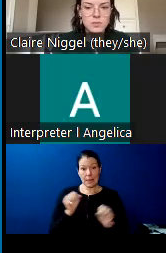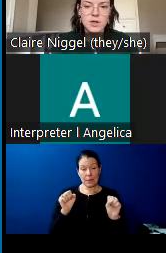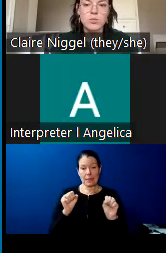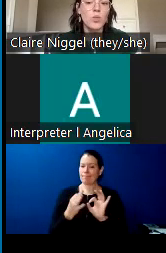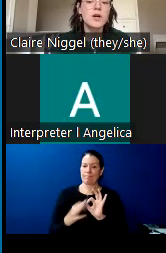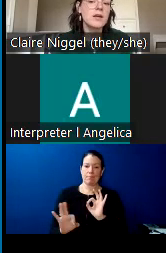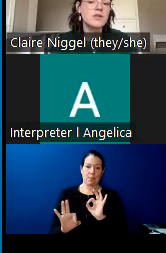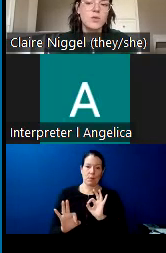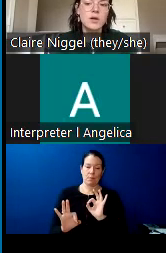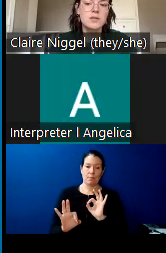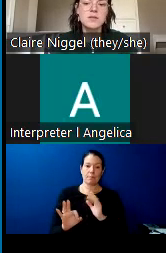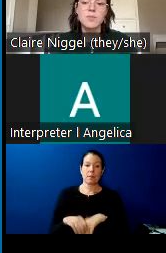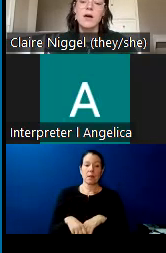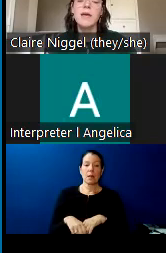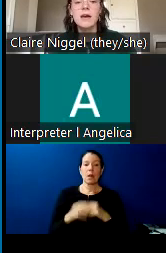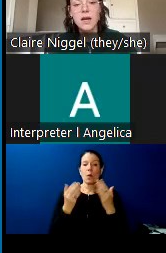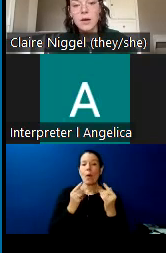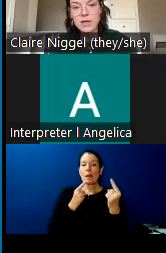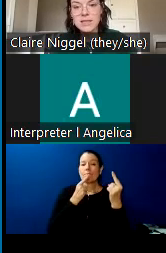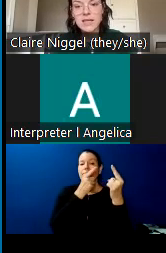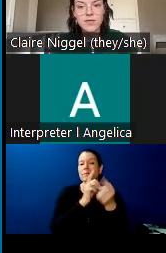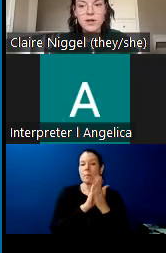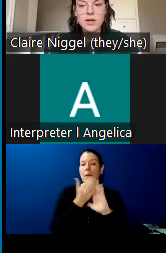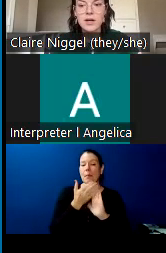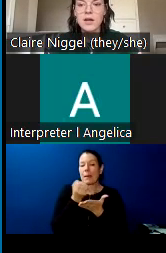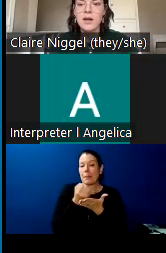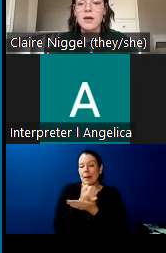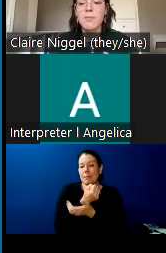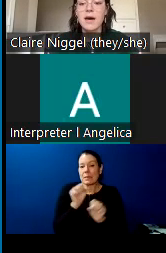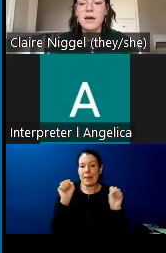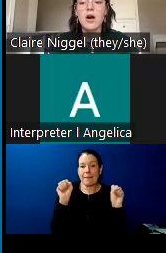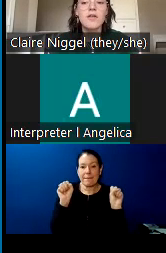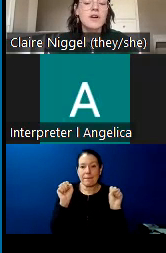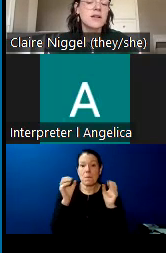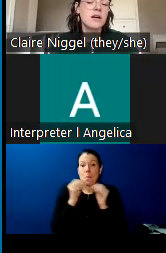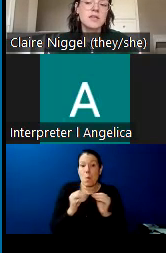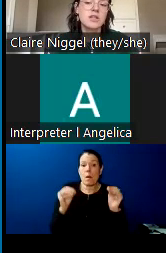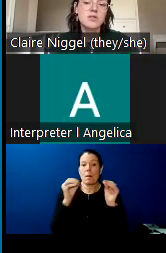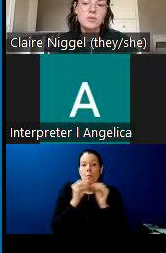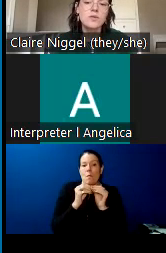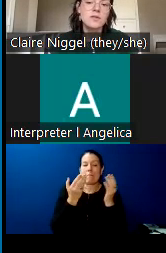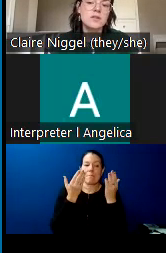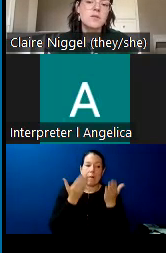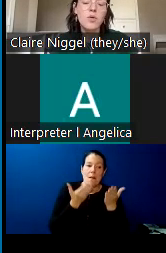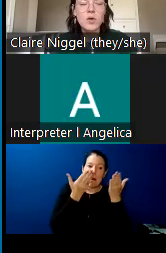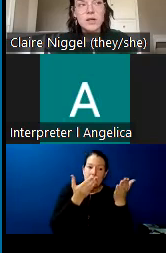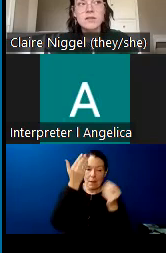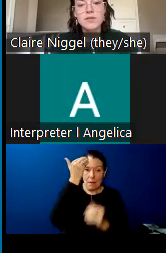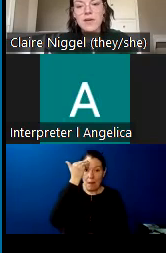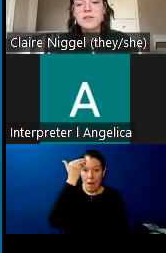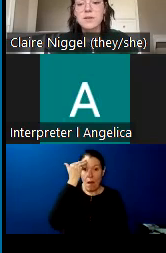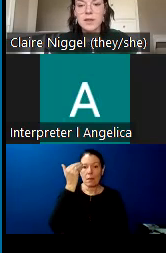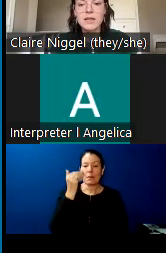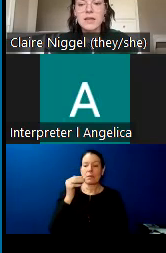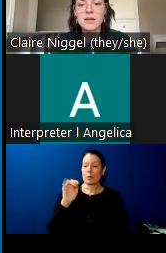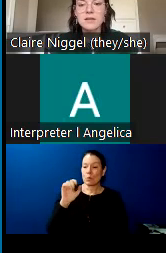simple. We're working towards becoming economically safer by offering knowledge and tools to support a